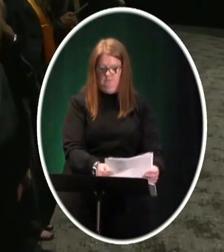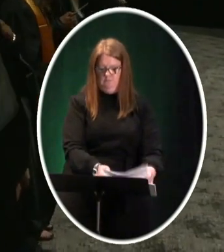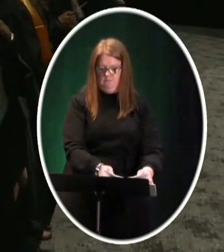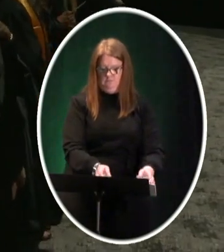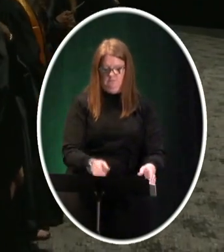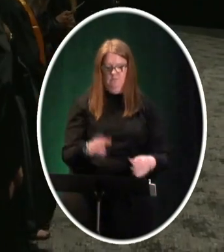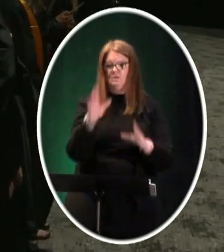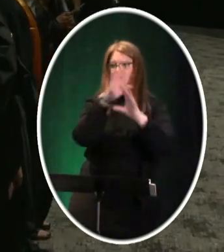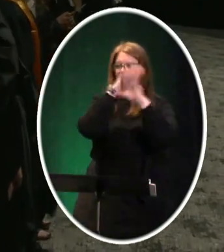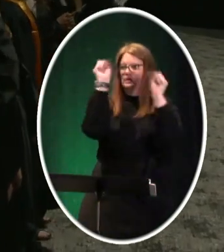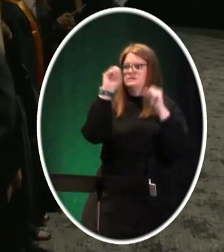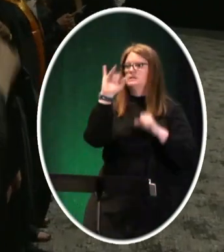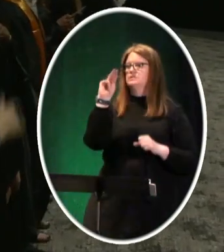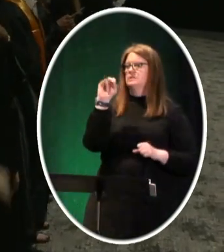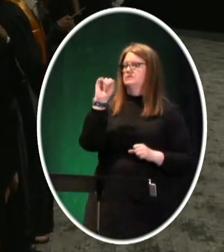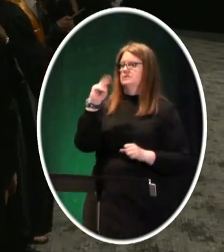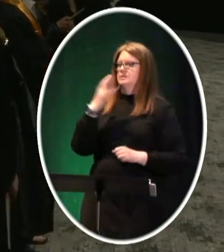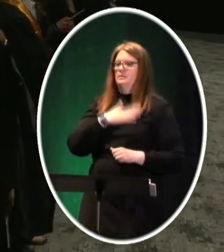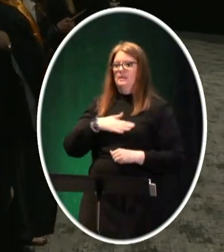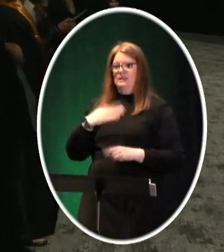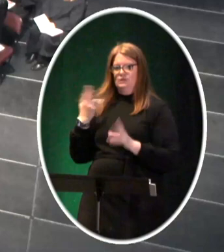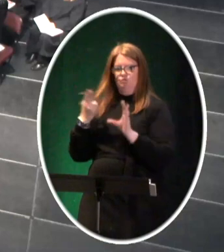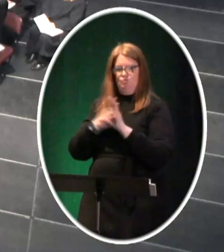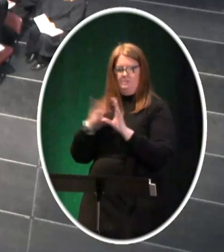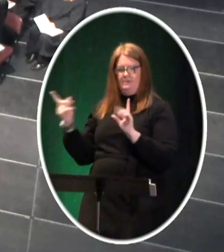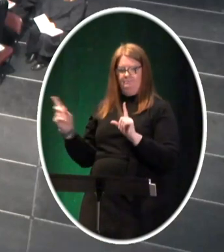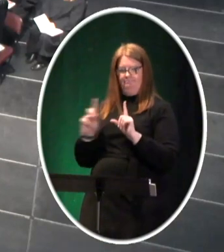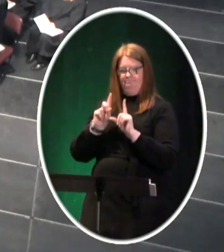President Jensen, will you please join me at the podium?